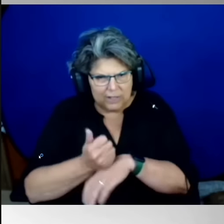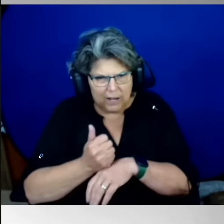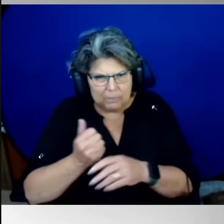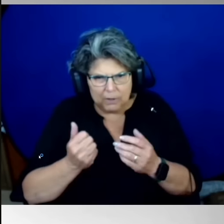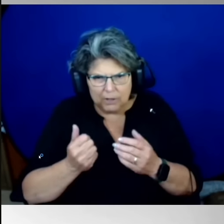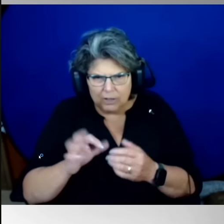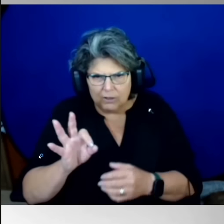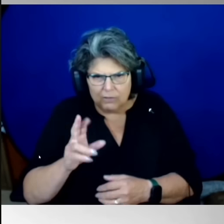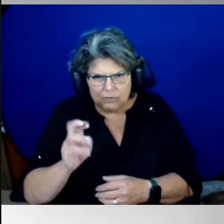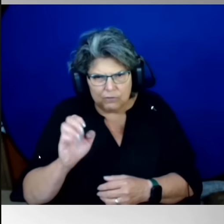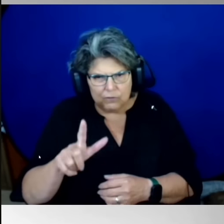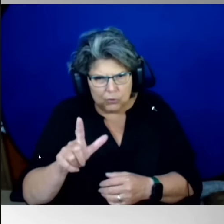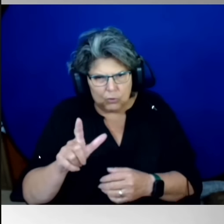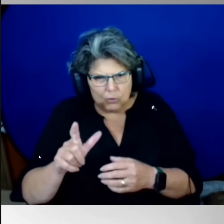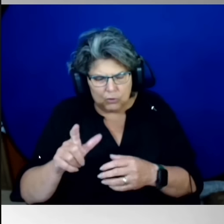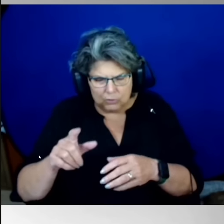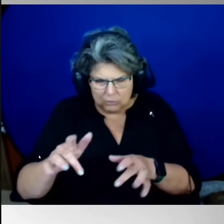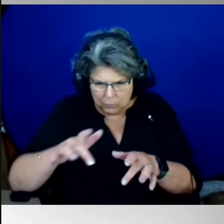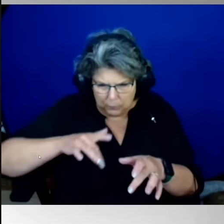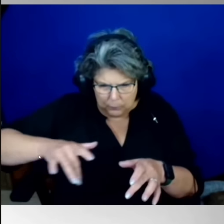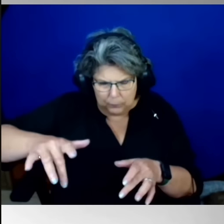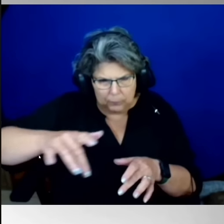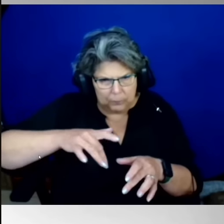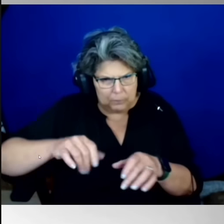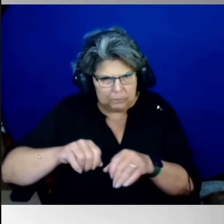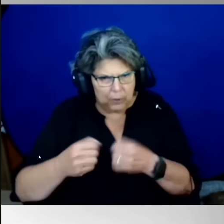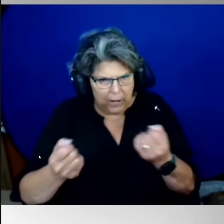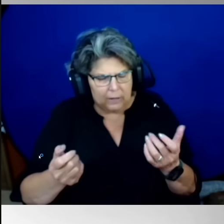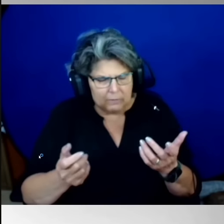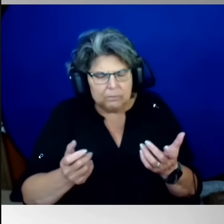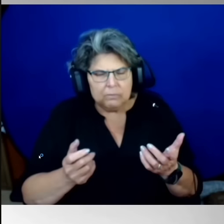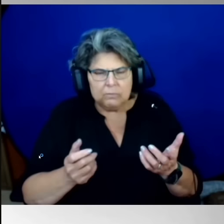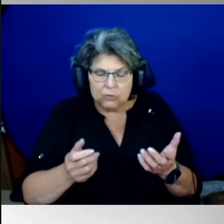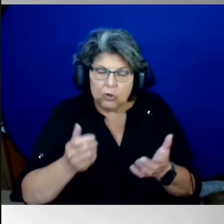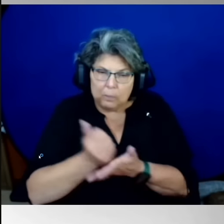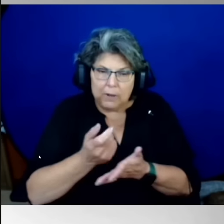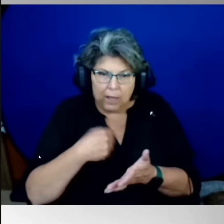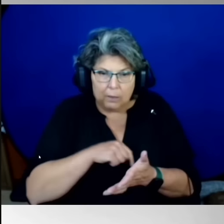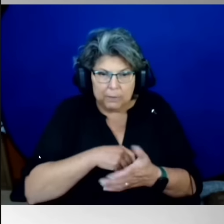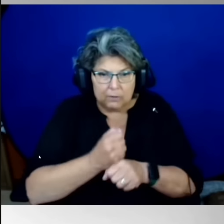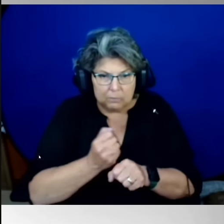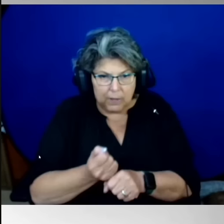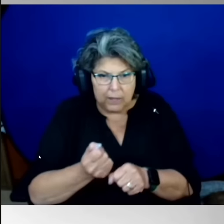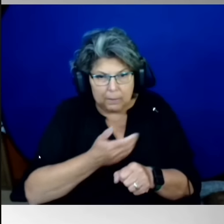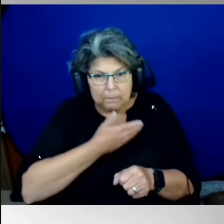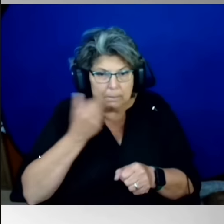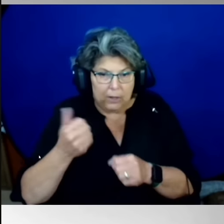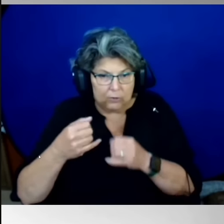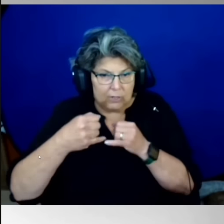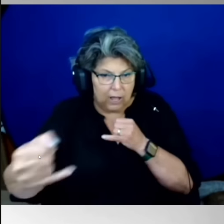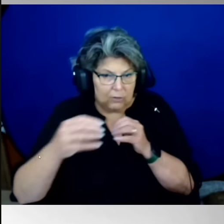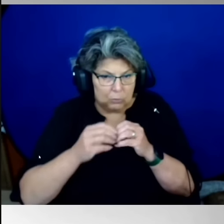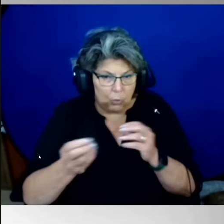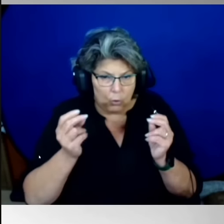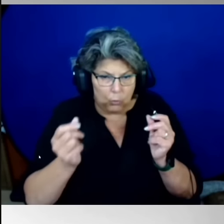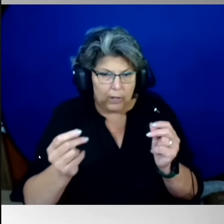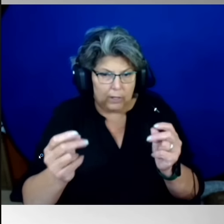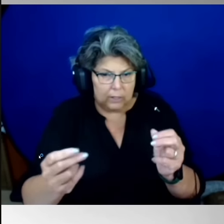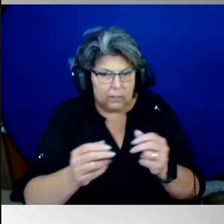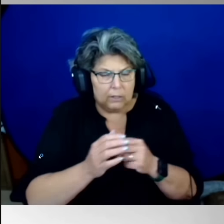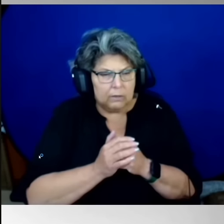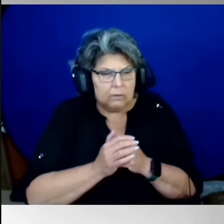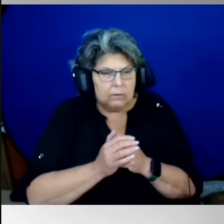work that's been done and so forth over the past few years, and that's been helping us put those lines in even quicker. And we've quite a